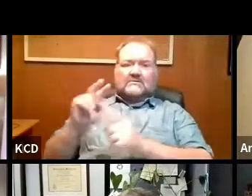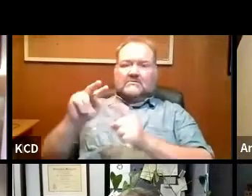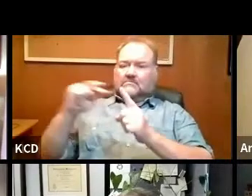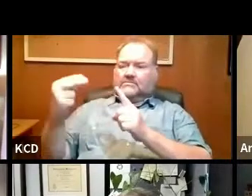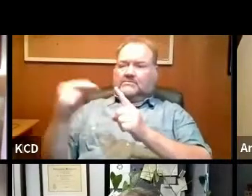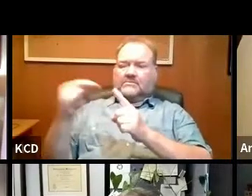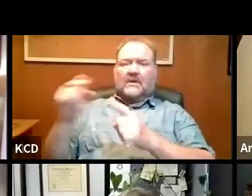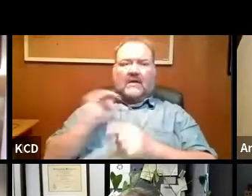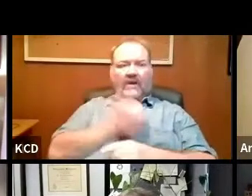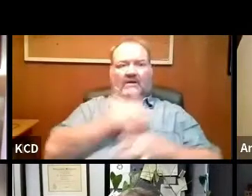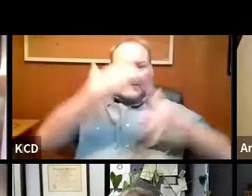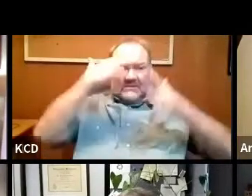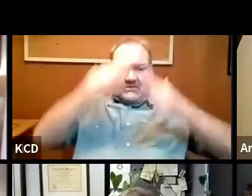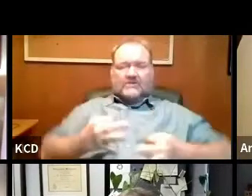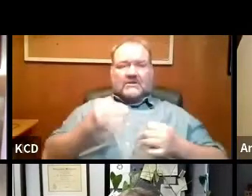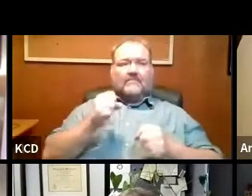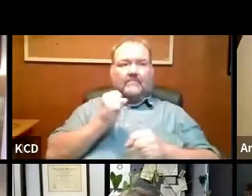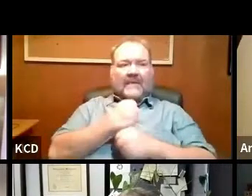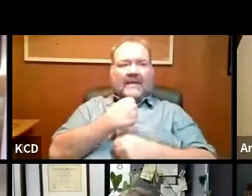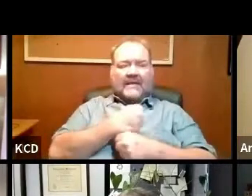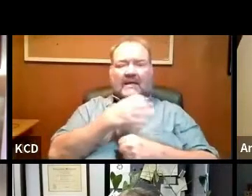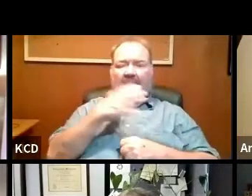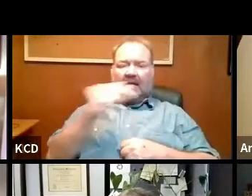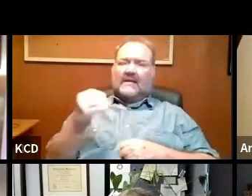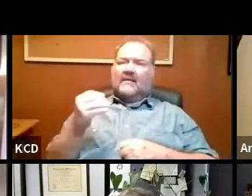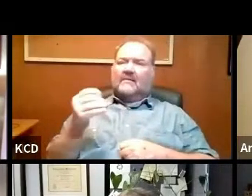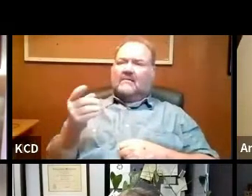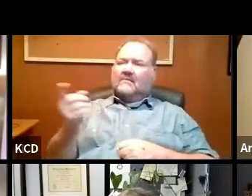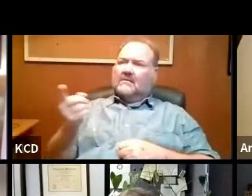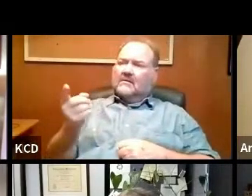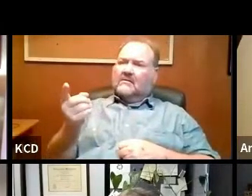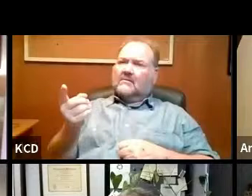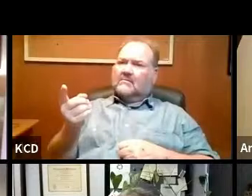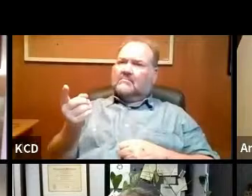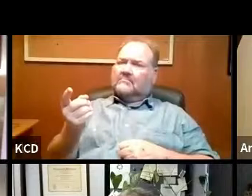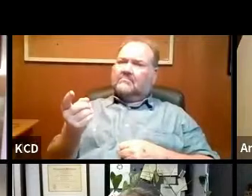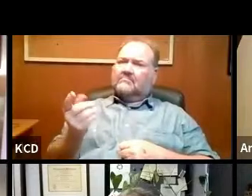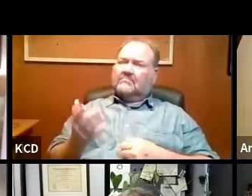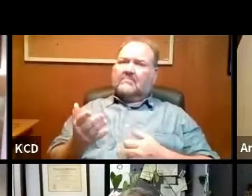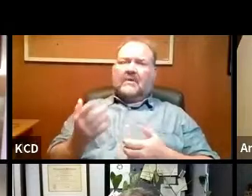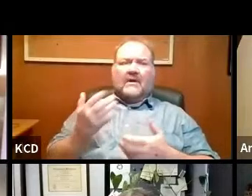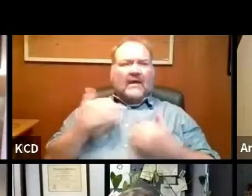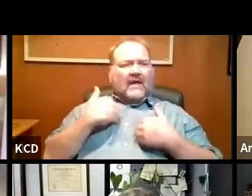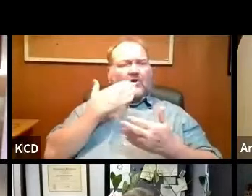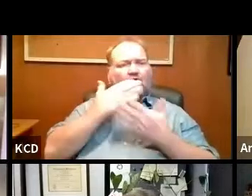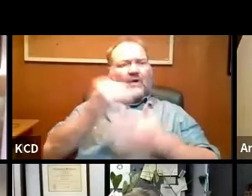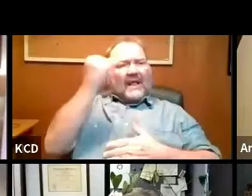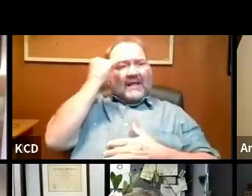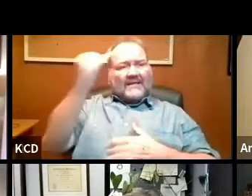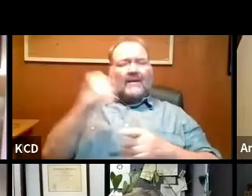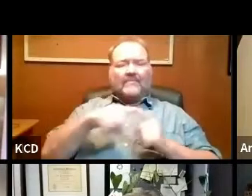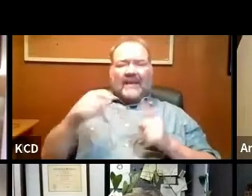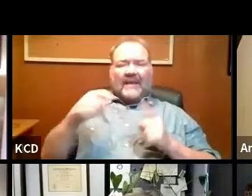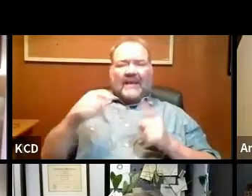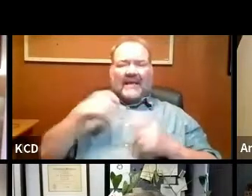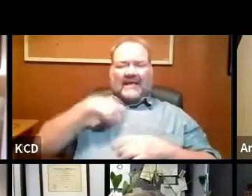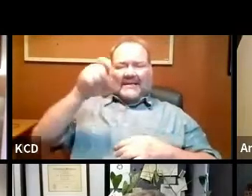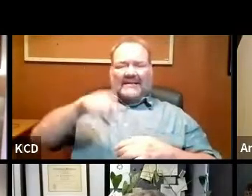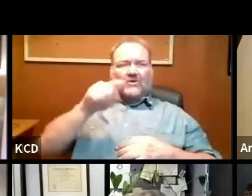decision making, and came up with what I thought was a pretty good idea, but I would need to start